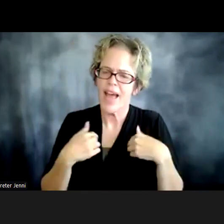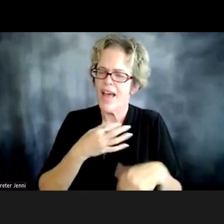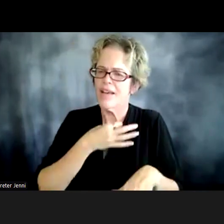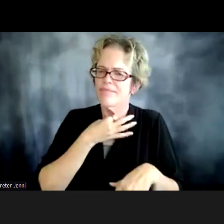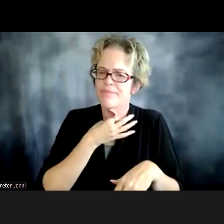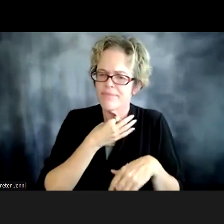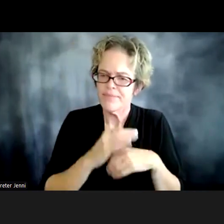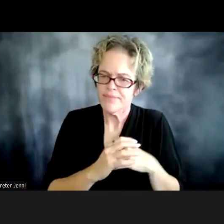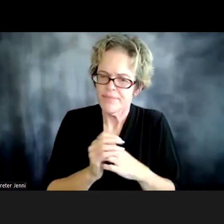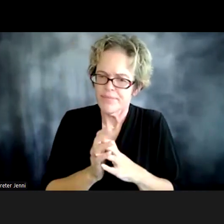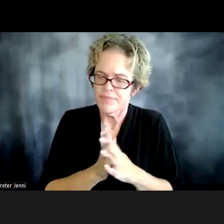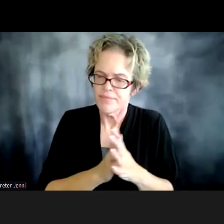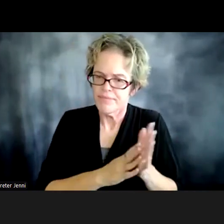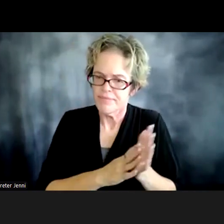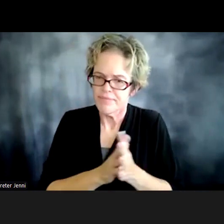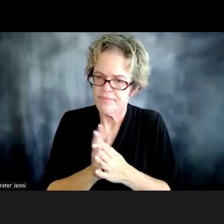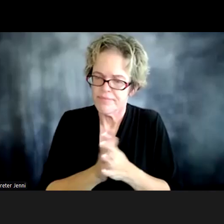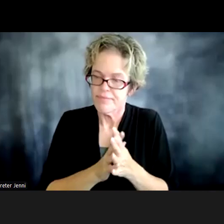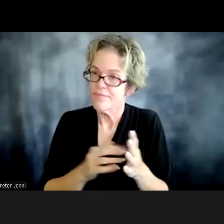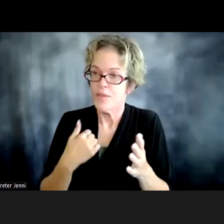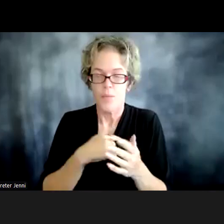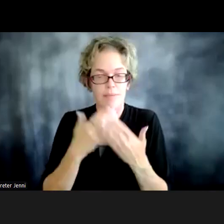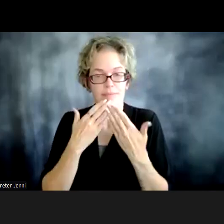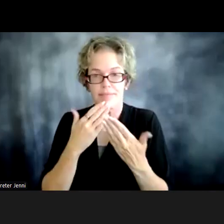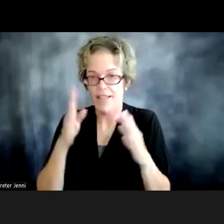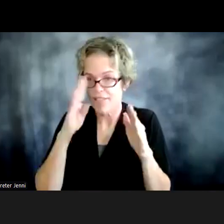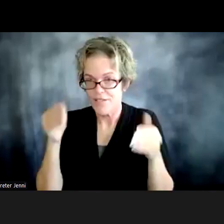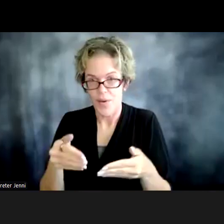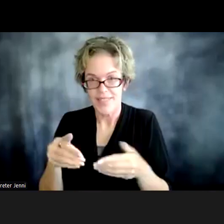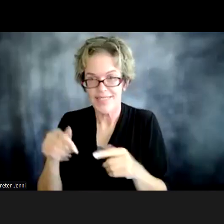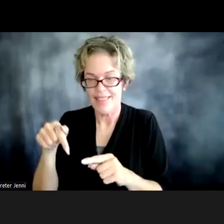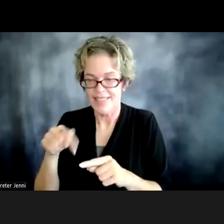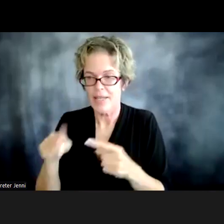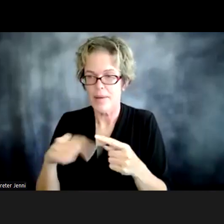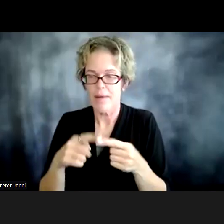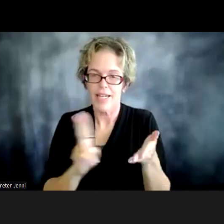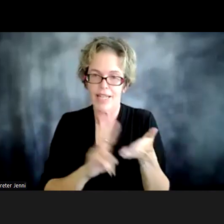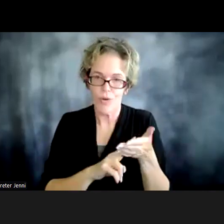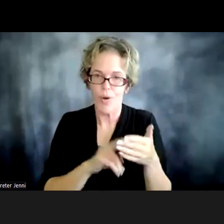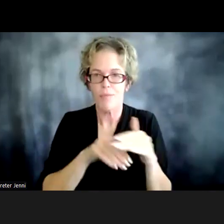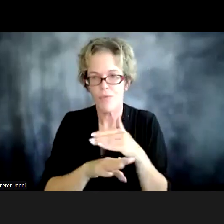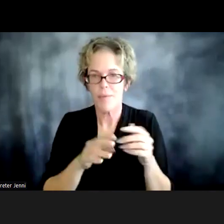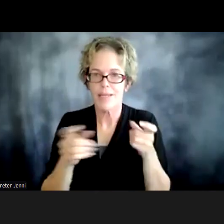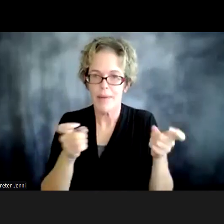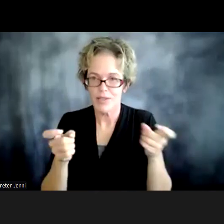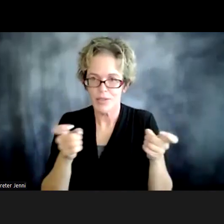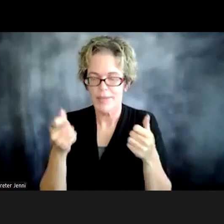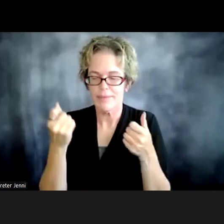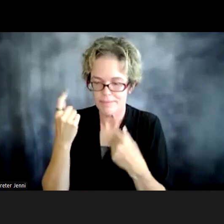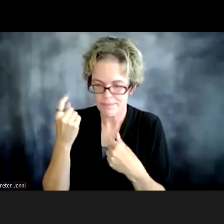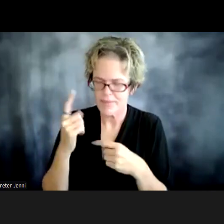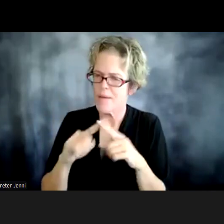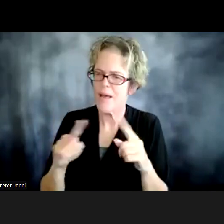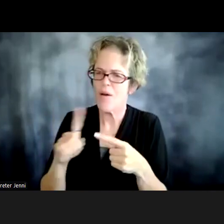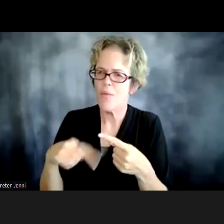curious, we appreciate the focus of this is mostly on enrollment management, but curious